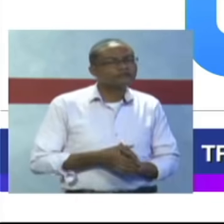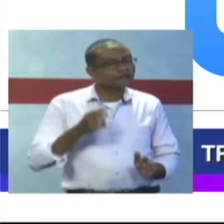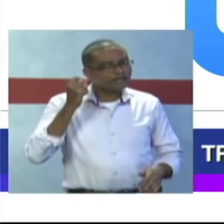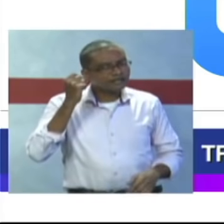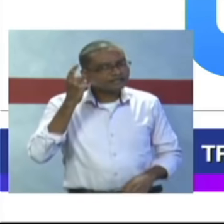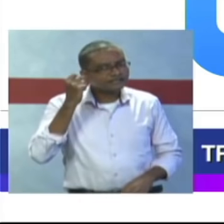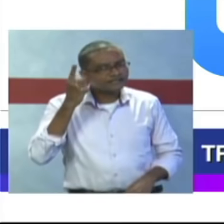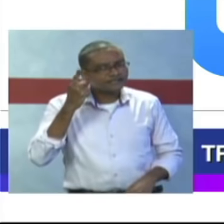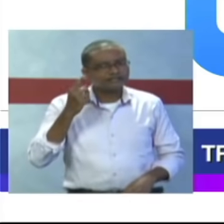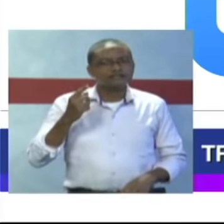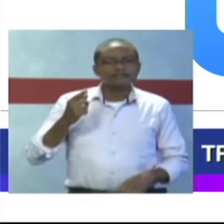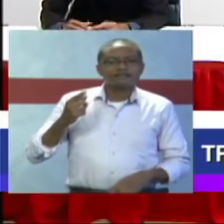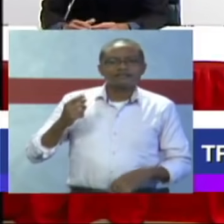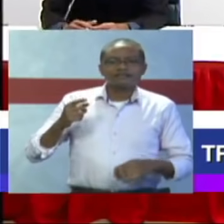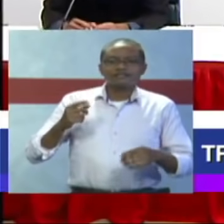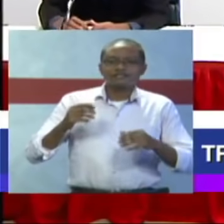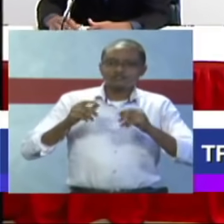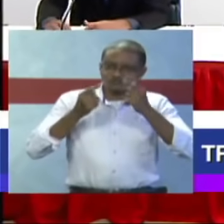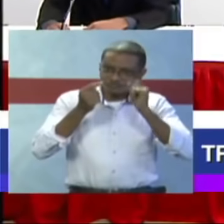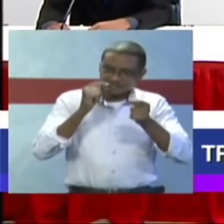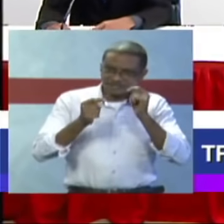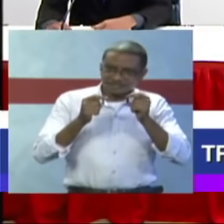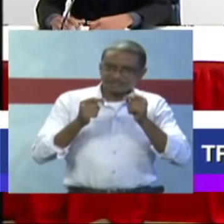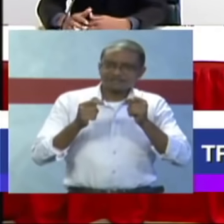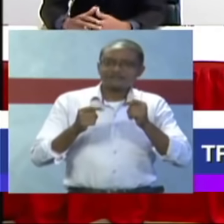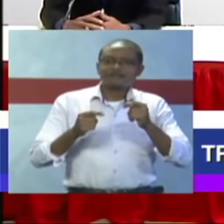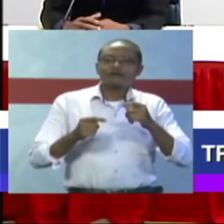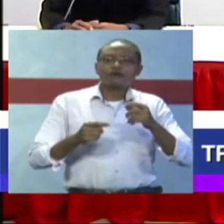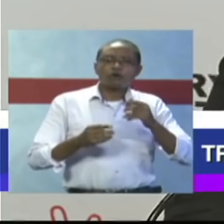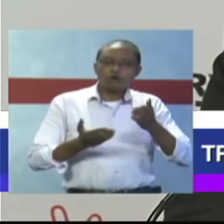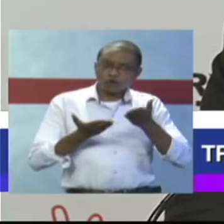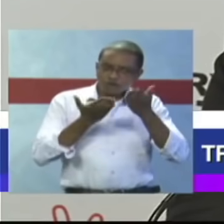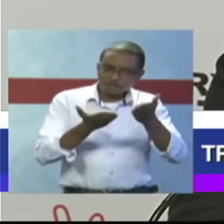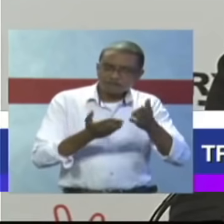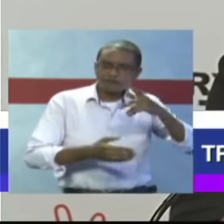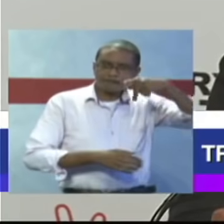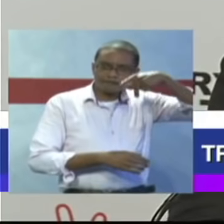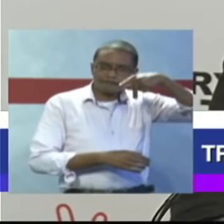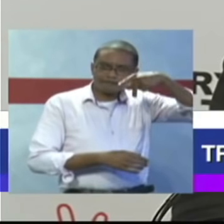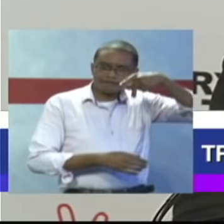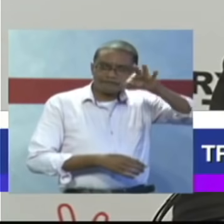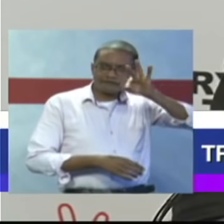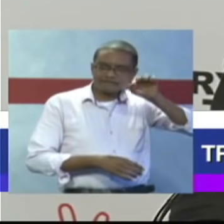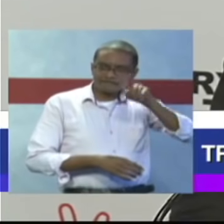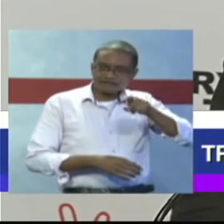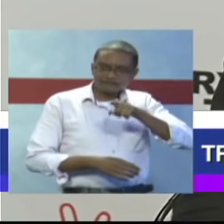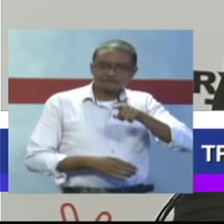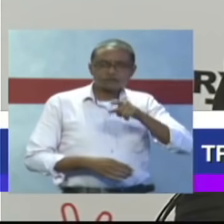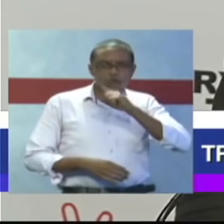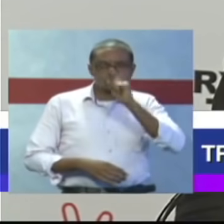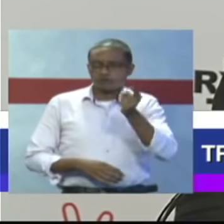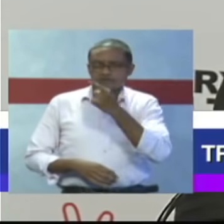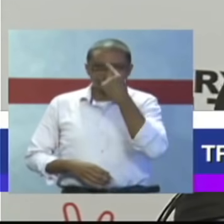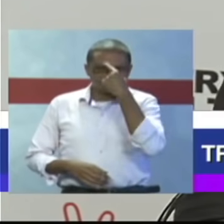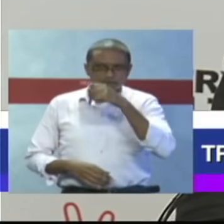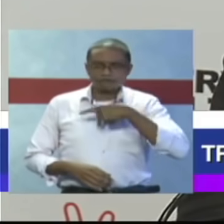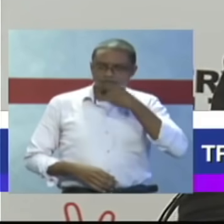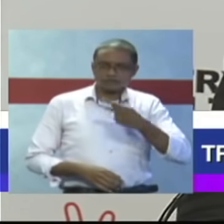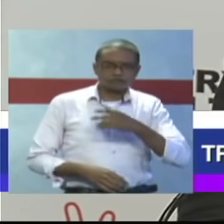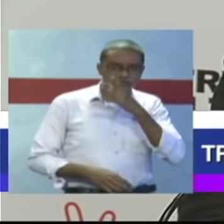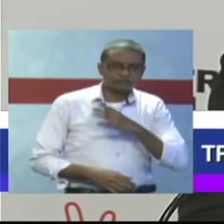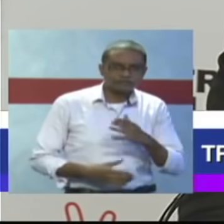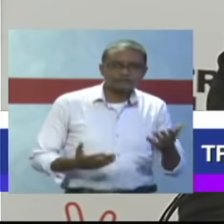for pregnant women. Thank you. Okay, so thank you for the question. And the other media panelists were smiling when you said